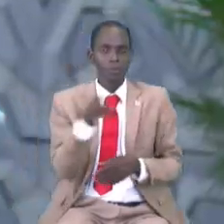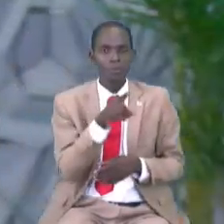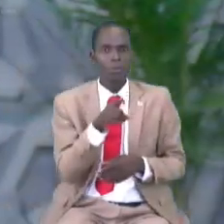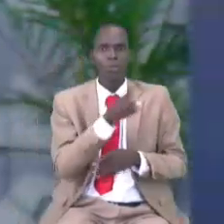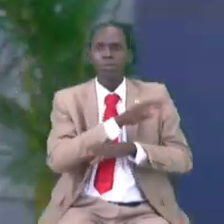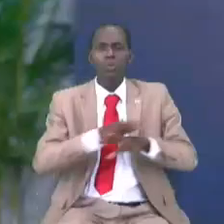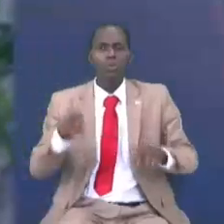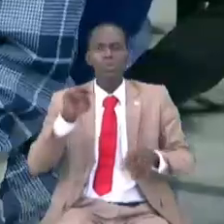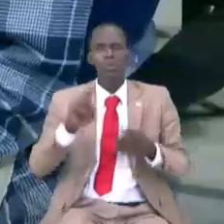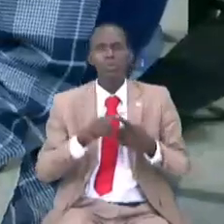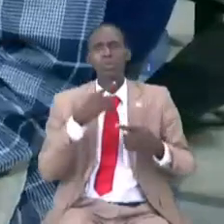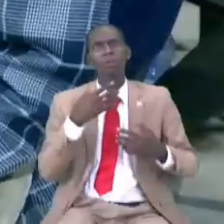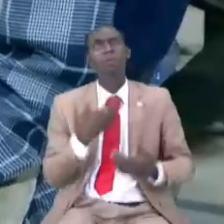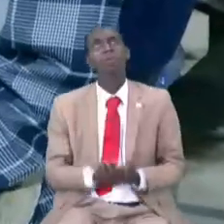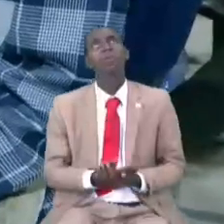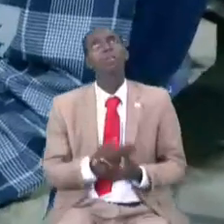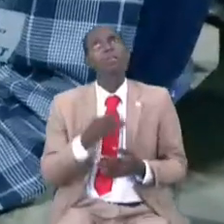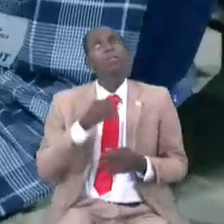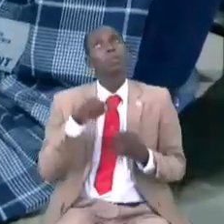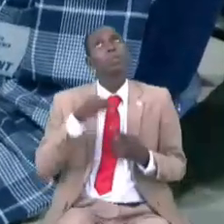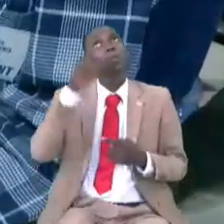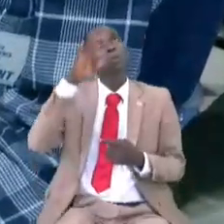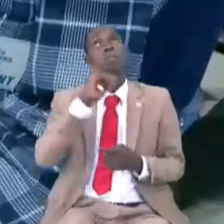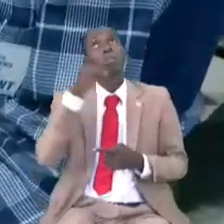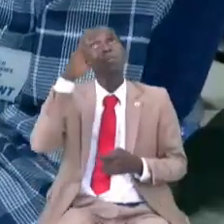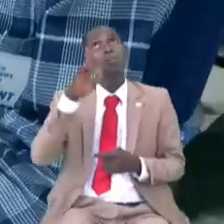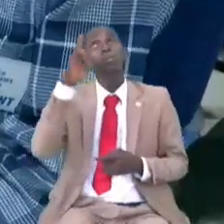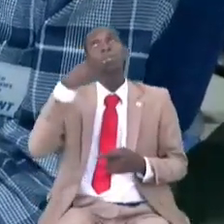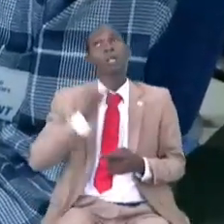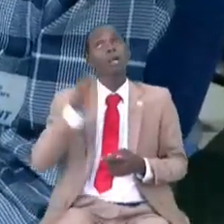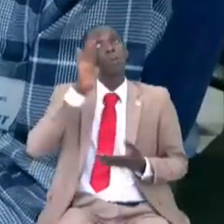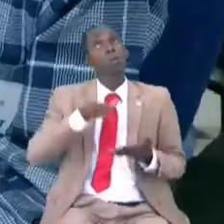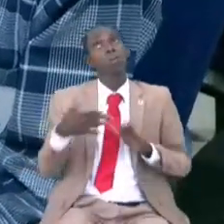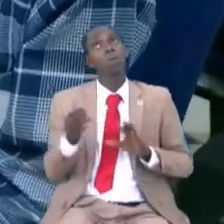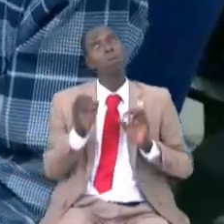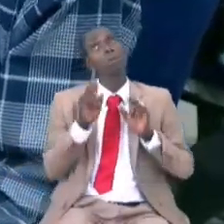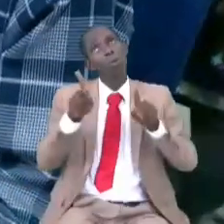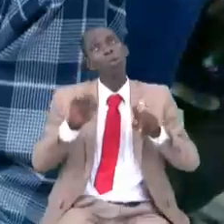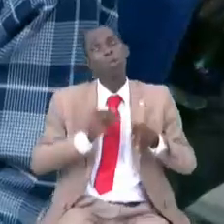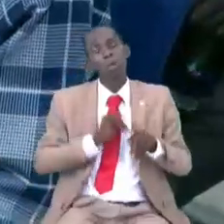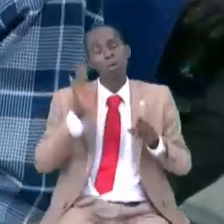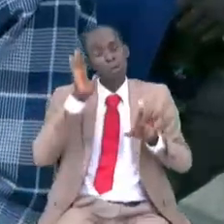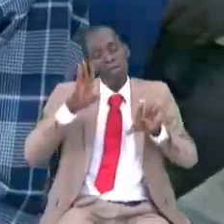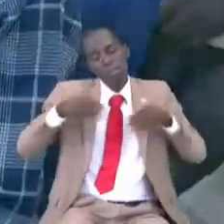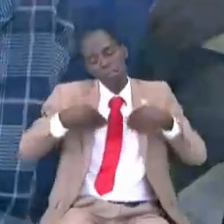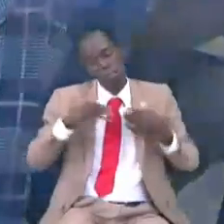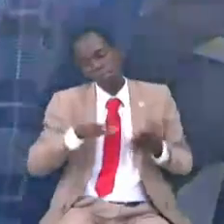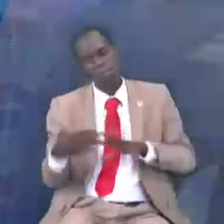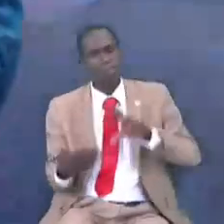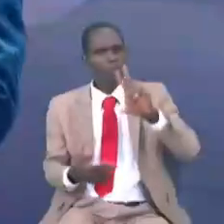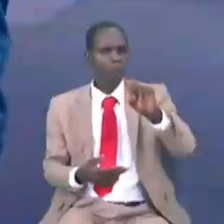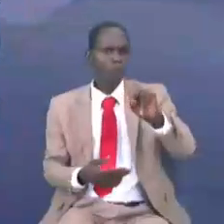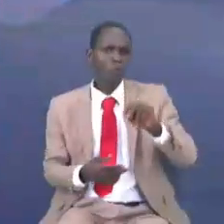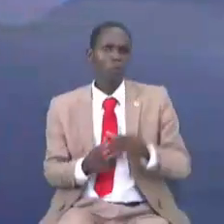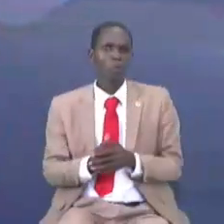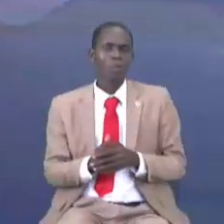die. Okay, I'm ready to die. Don't say that. Go to God and say, God, you said come and let us